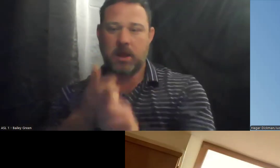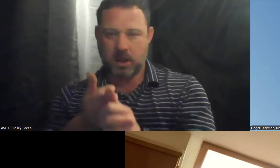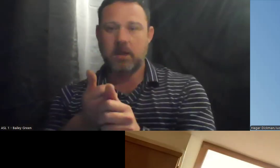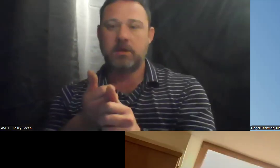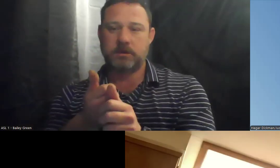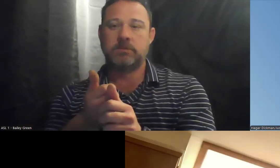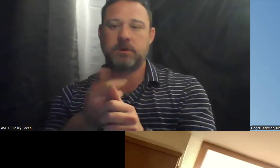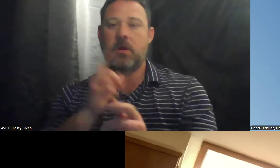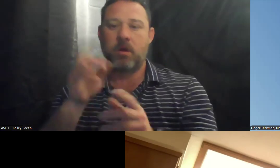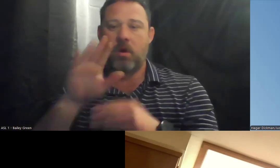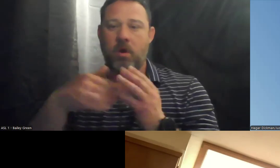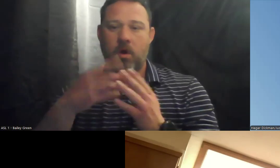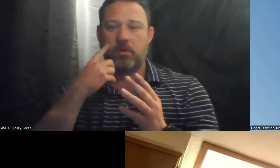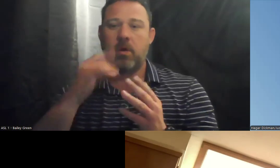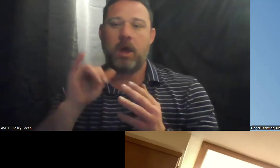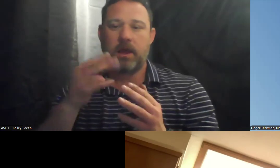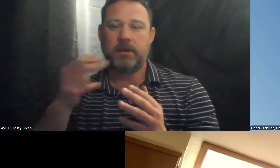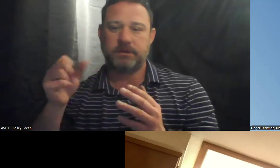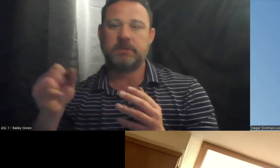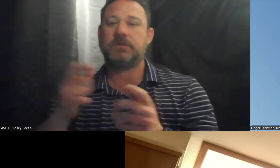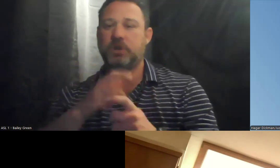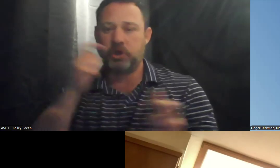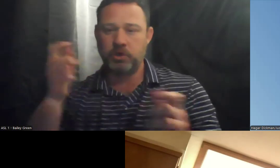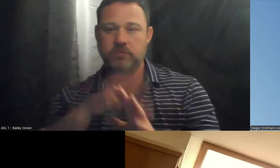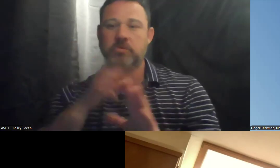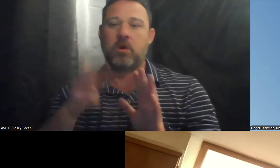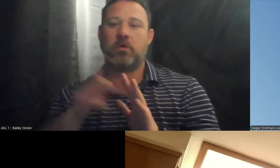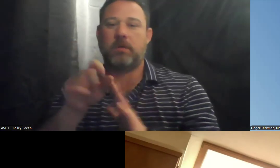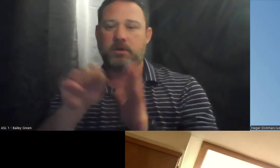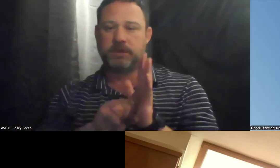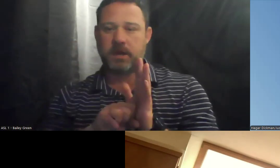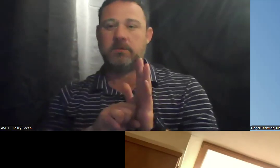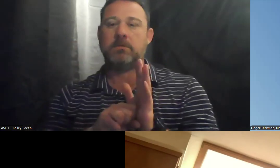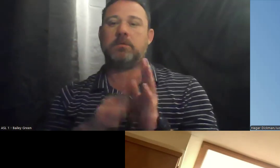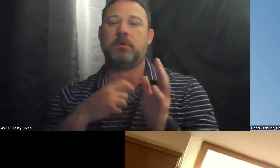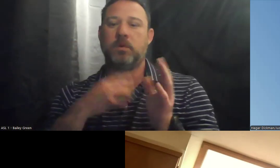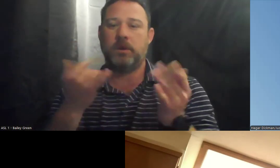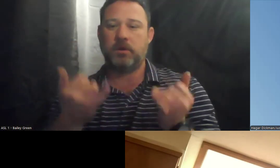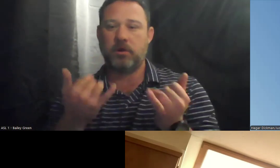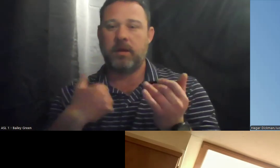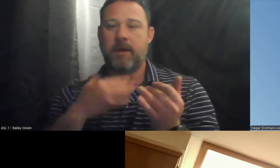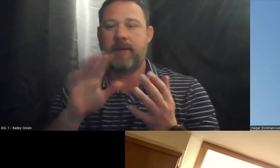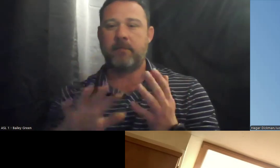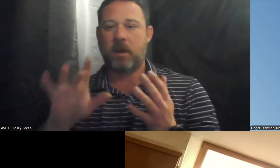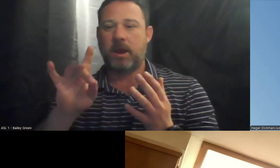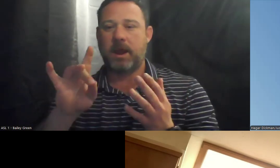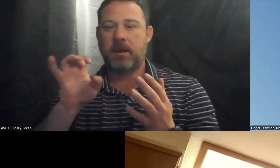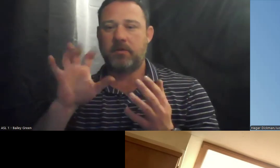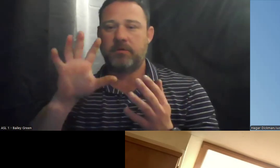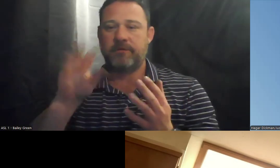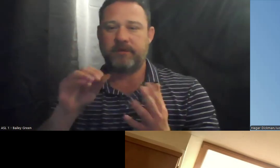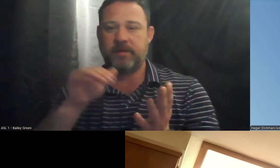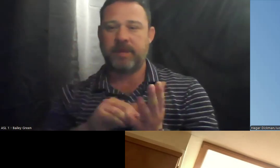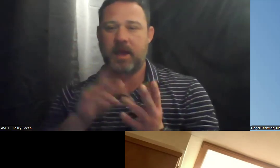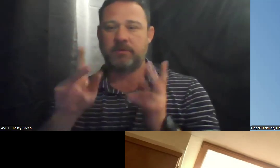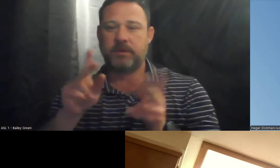you all know IHSS is such a huge program across our state. We currently have about 850,000 people